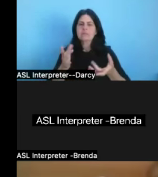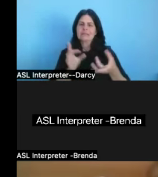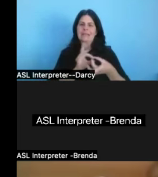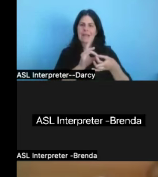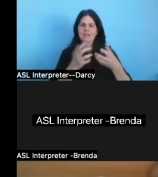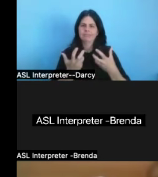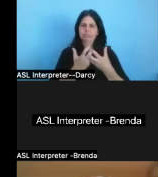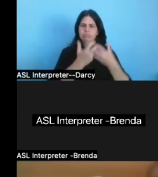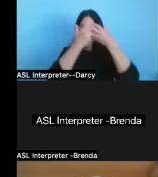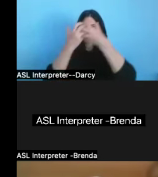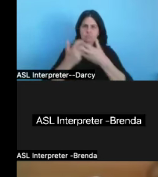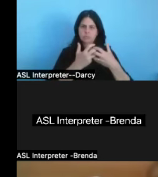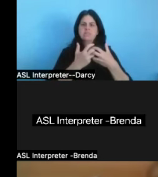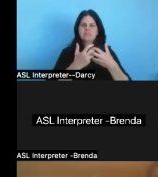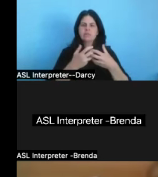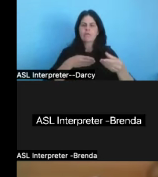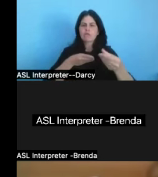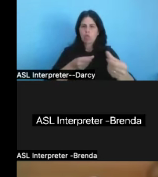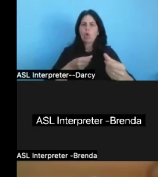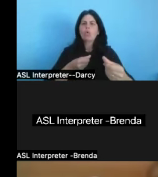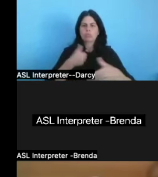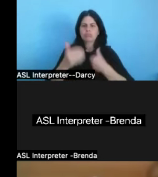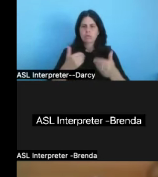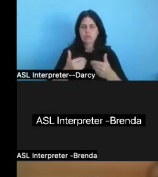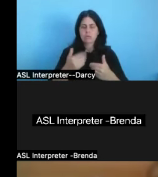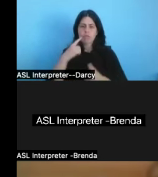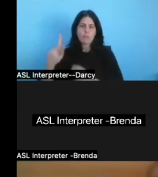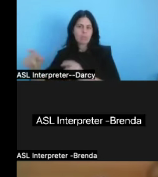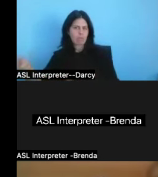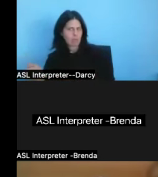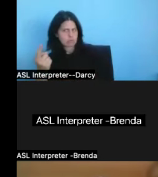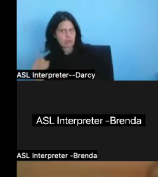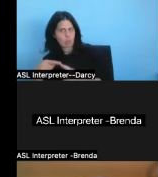will allow people to understand when they're working on different aspects like